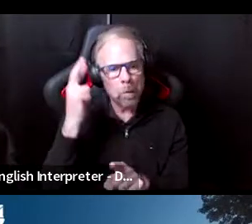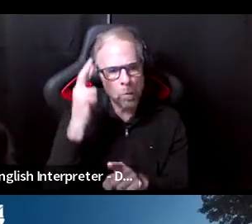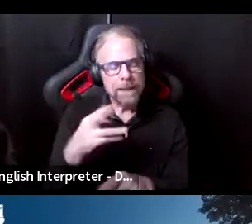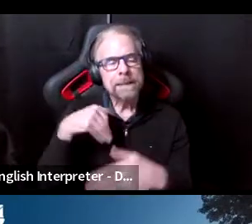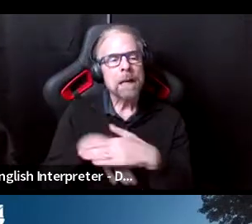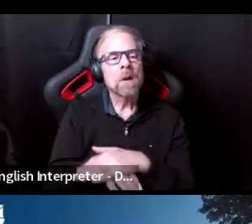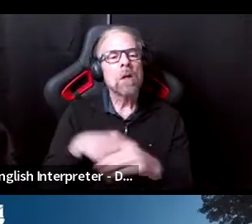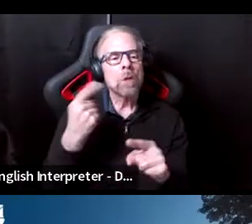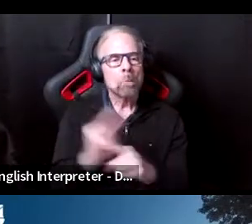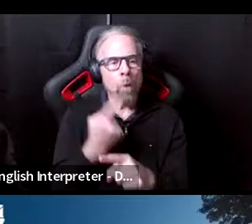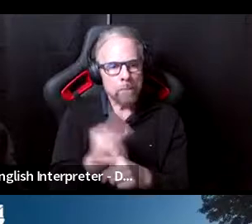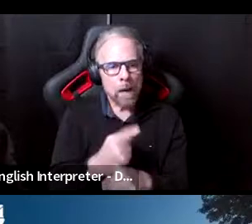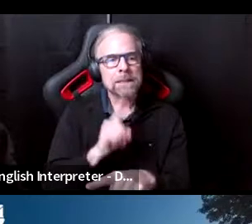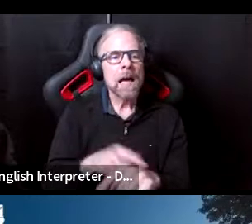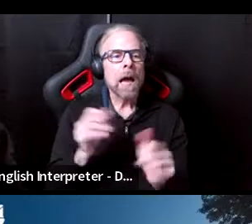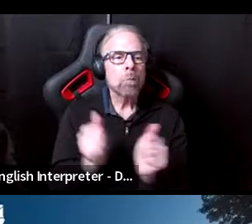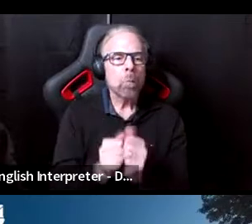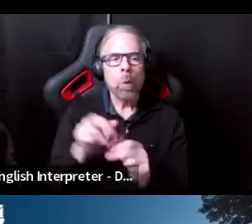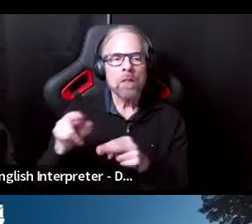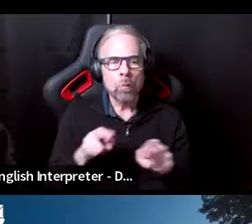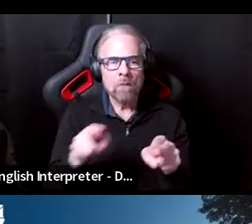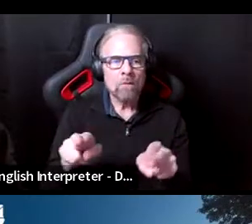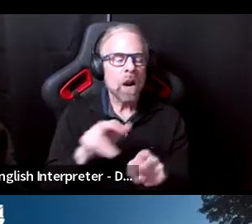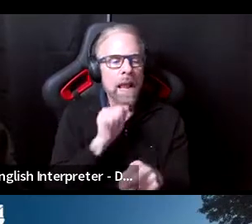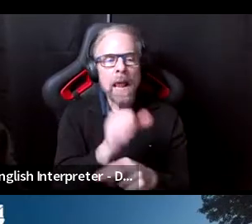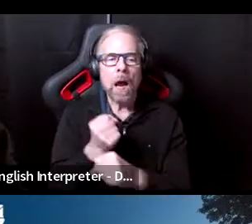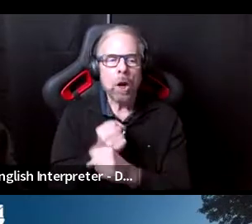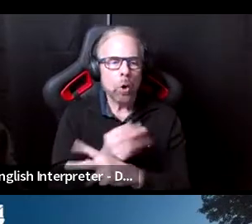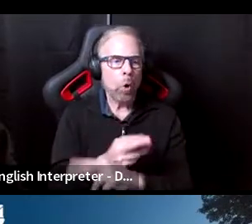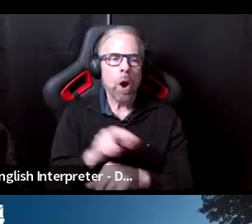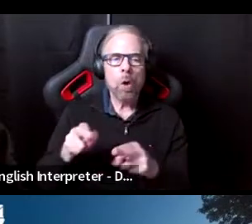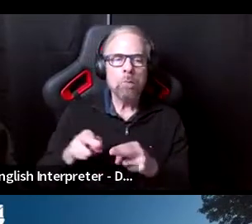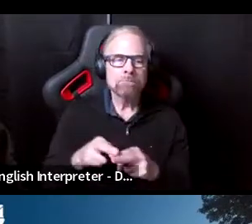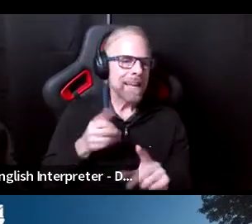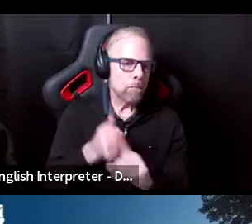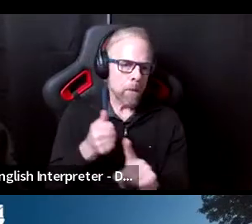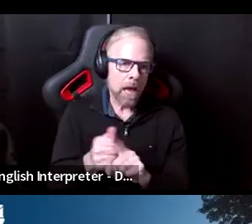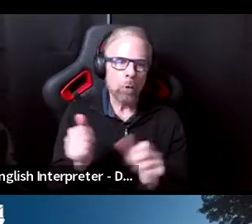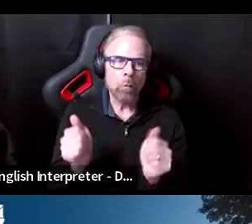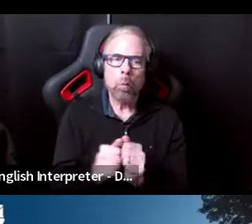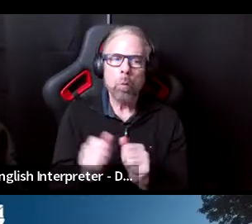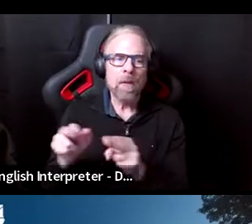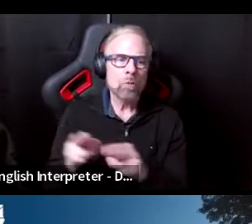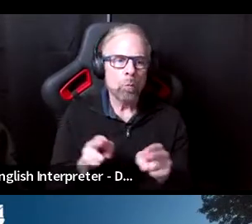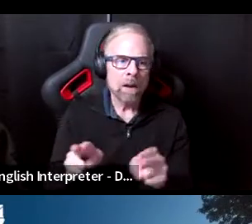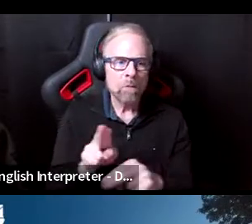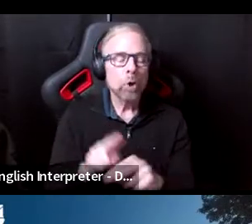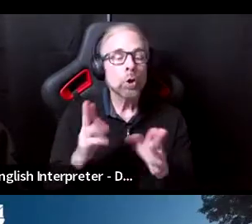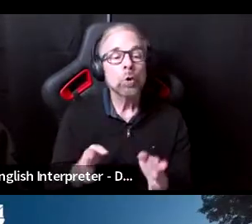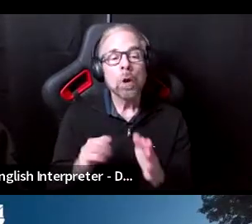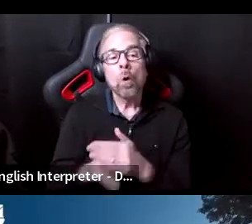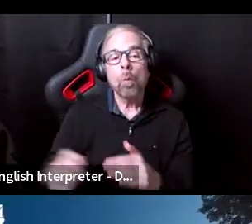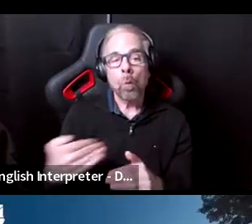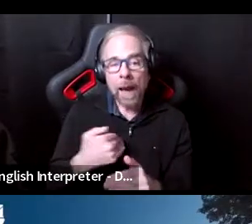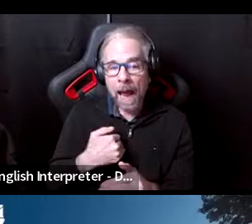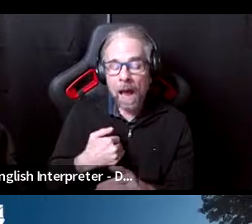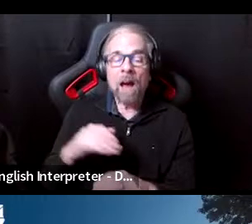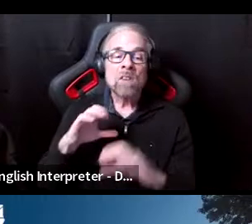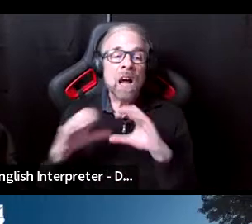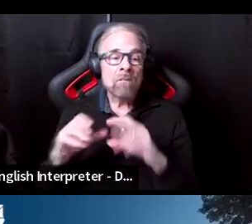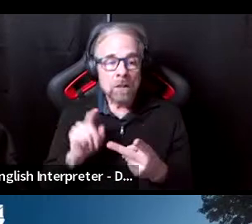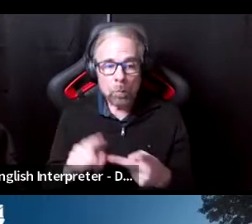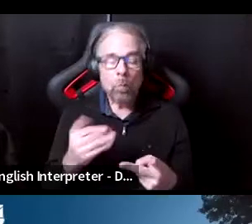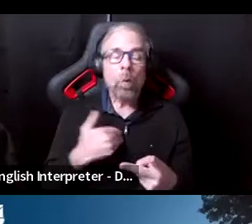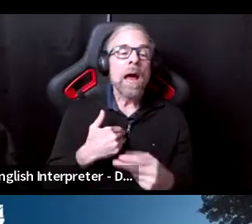right time with the rivers, and that it's not going to cause impacts to the river users. And again, we're having those conversations. We've got the diagrams, and we've